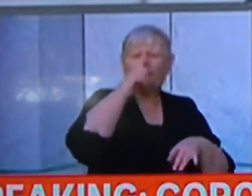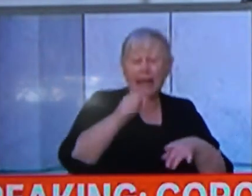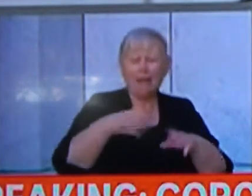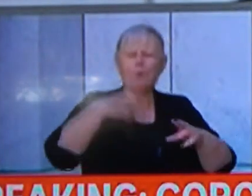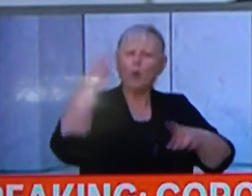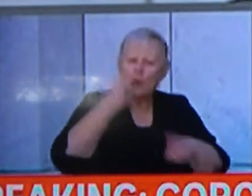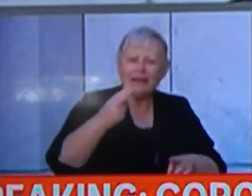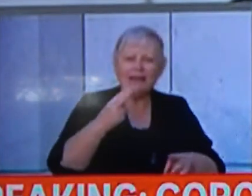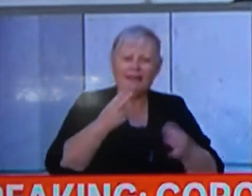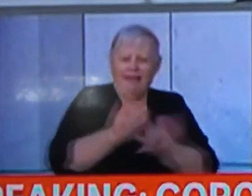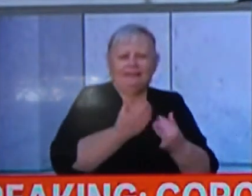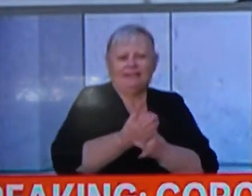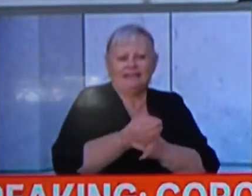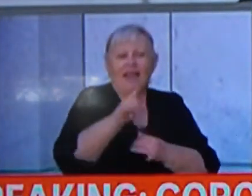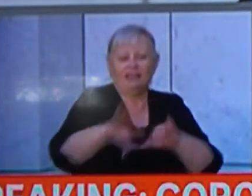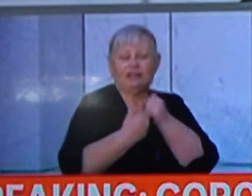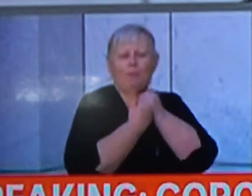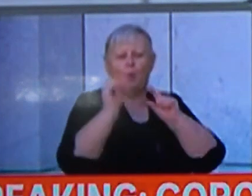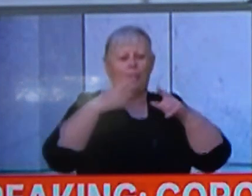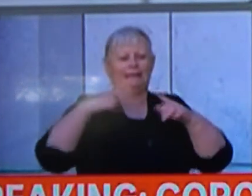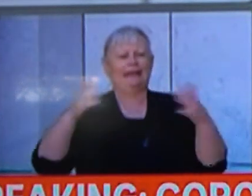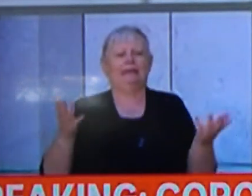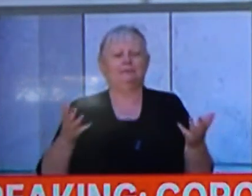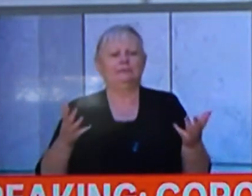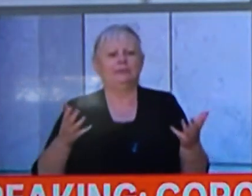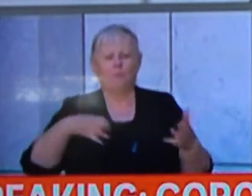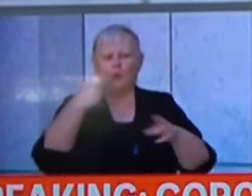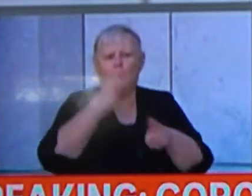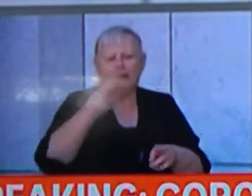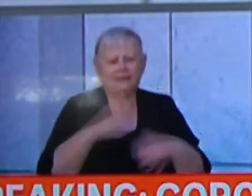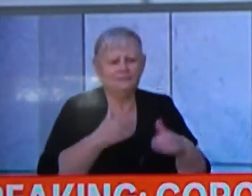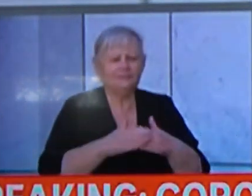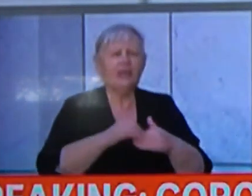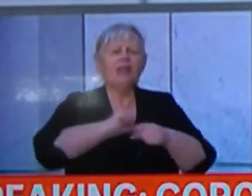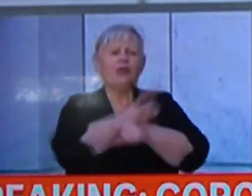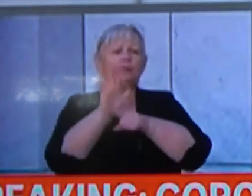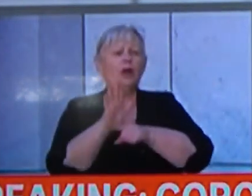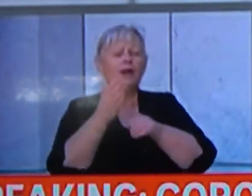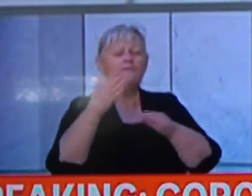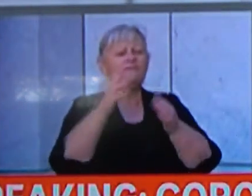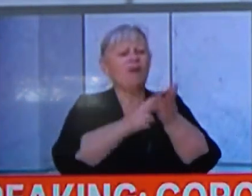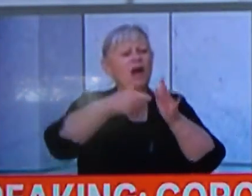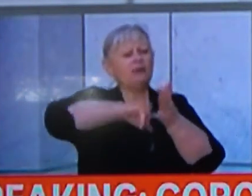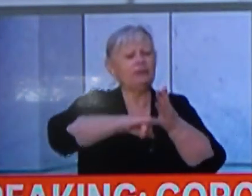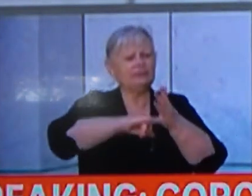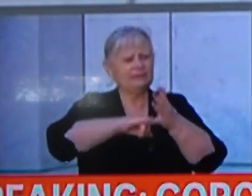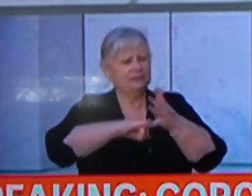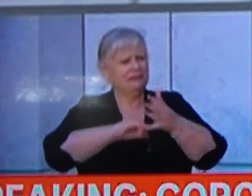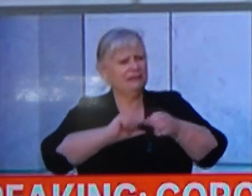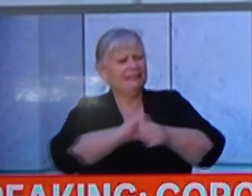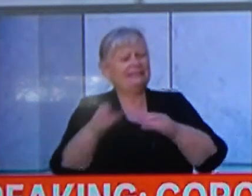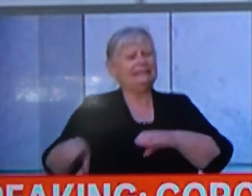more quickly access the support that they need. The coronavirus supplement will provide an